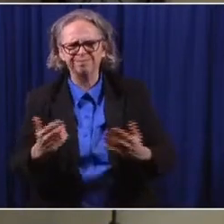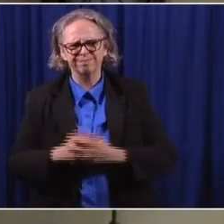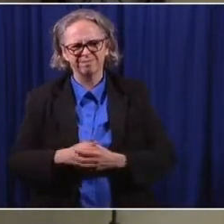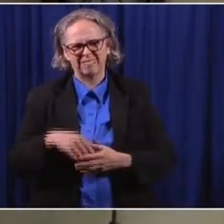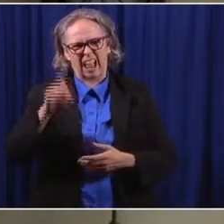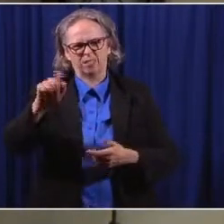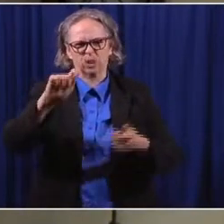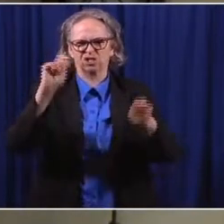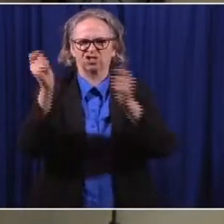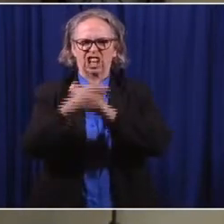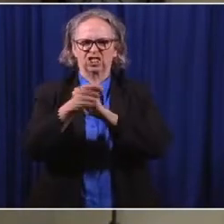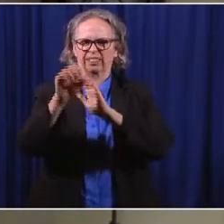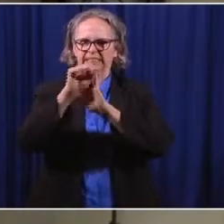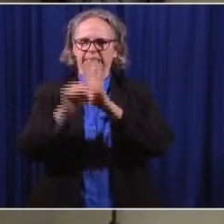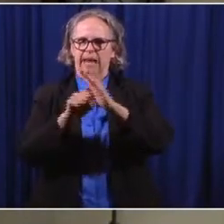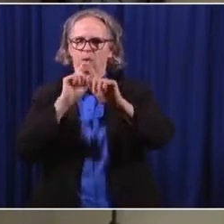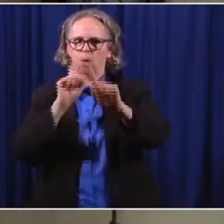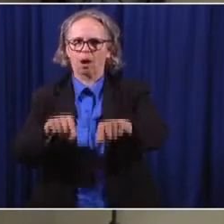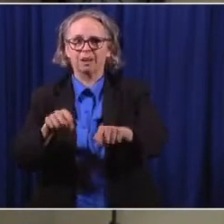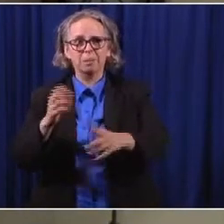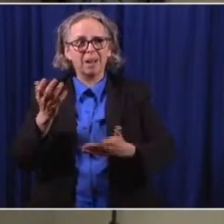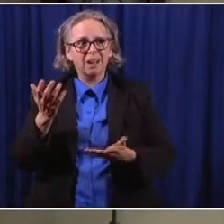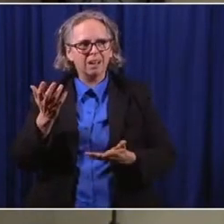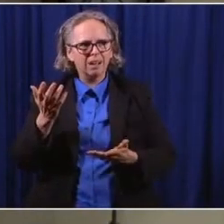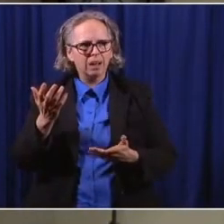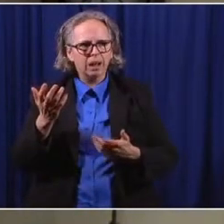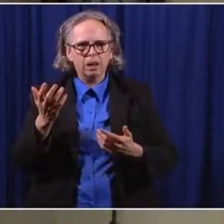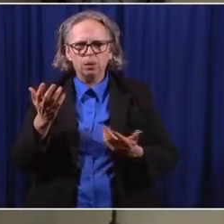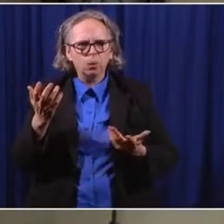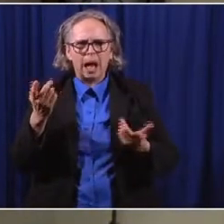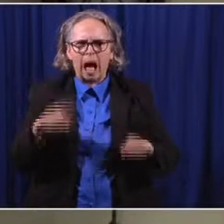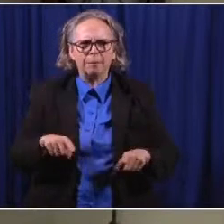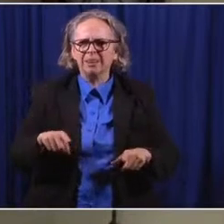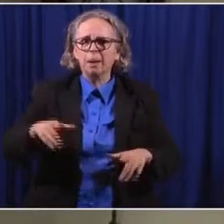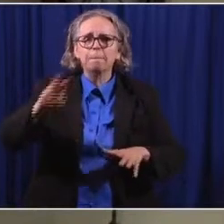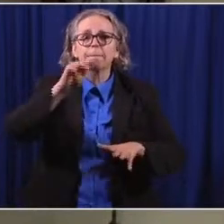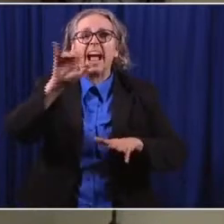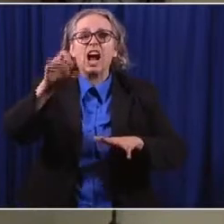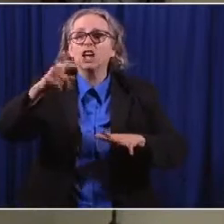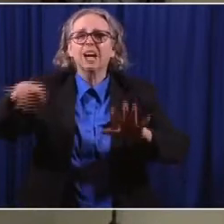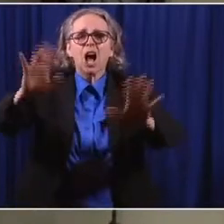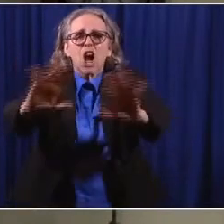other mayors who are adamant in telling me, please don't do that.